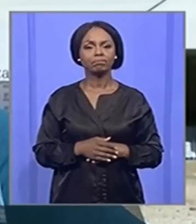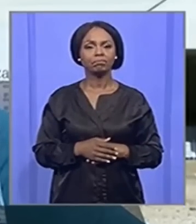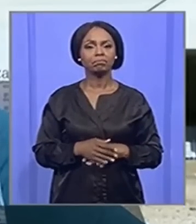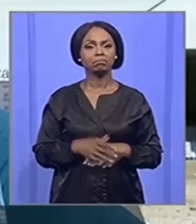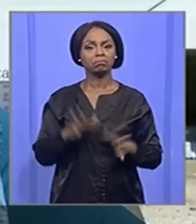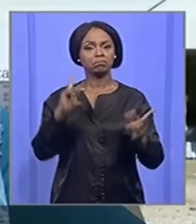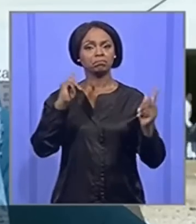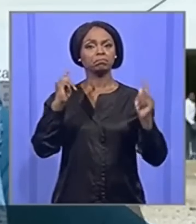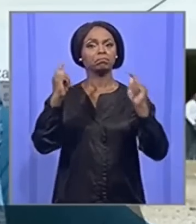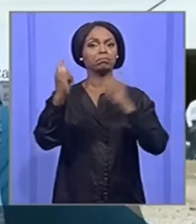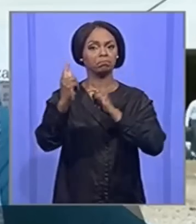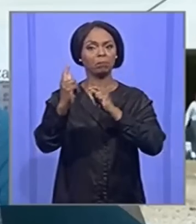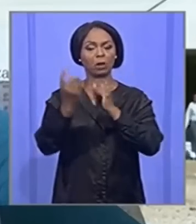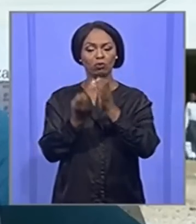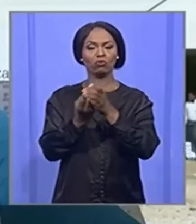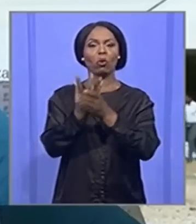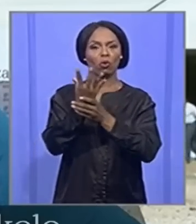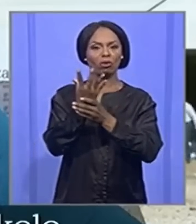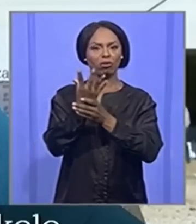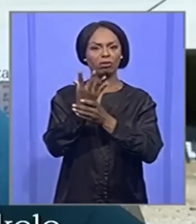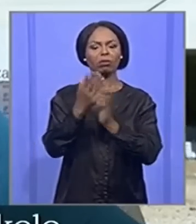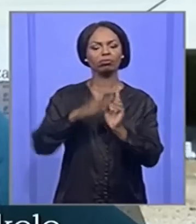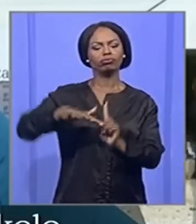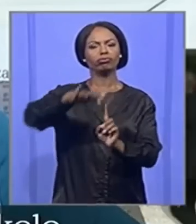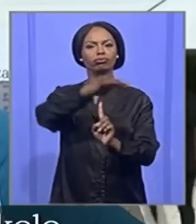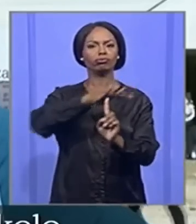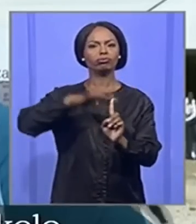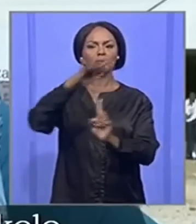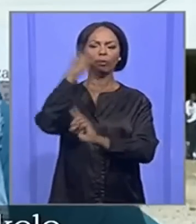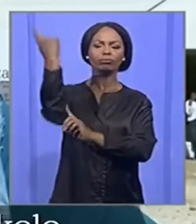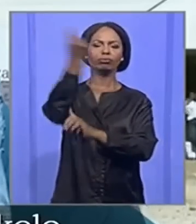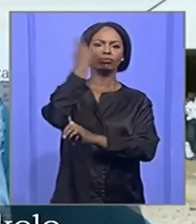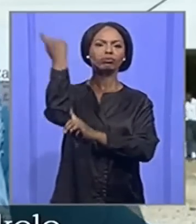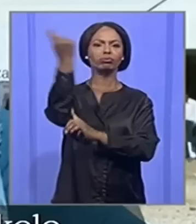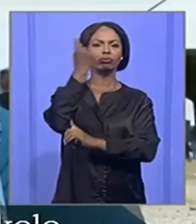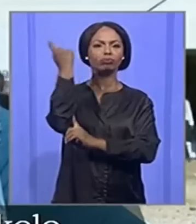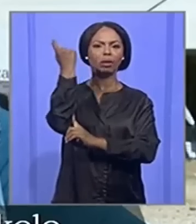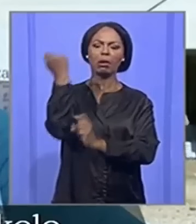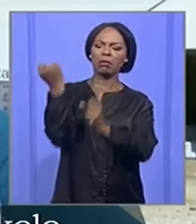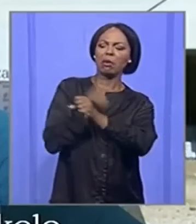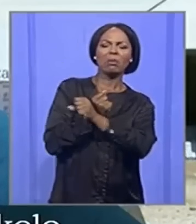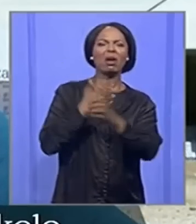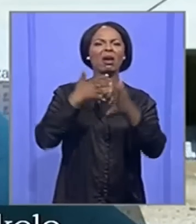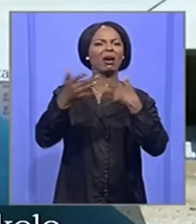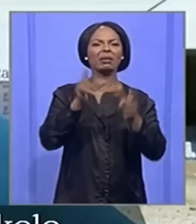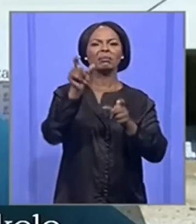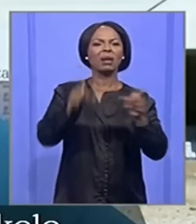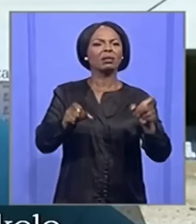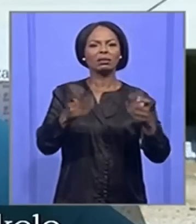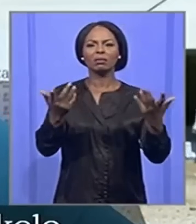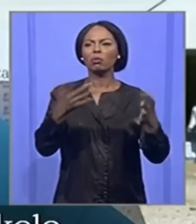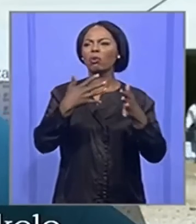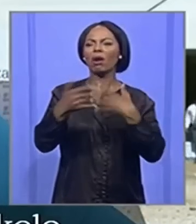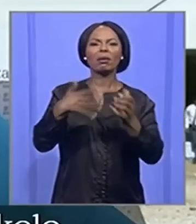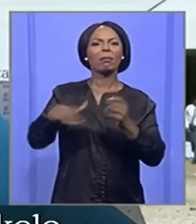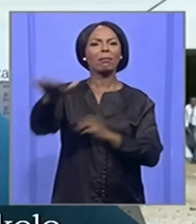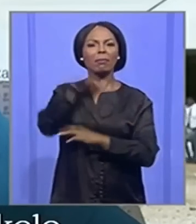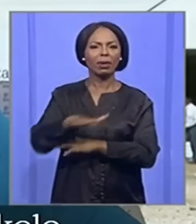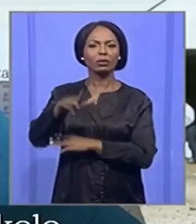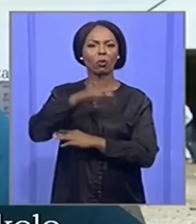mo go rona jaaka re le batho ba metse magae re ka tshwana le motho mongwe le mongwe ka ntlha ya lepe